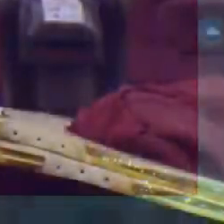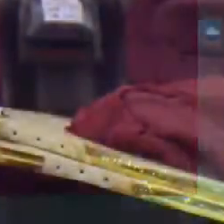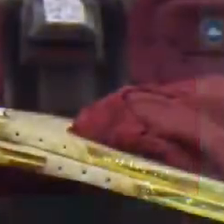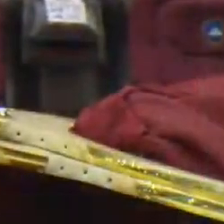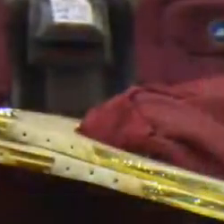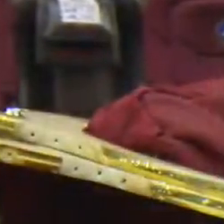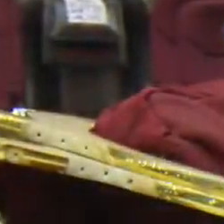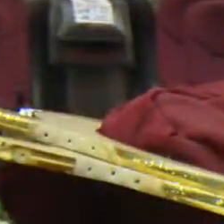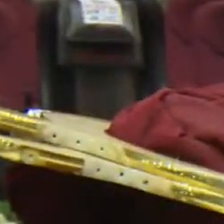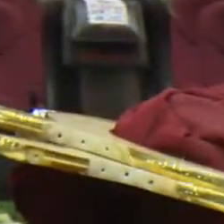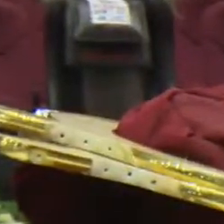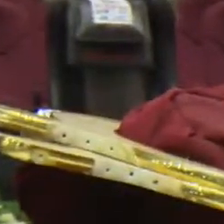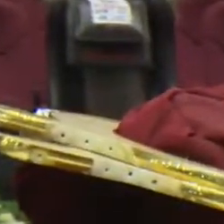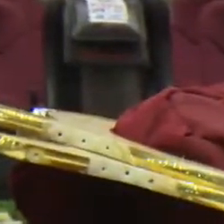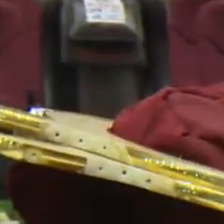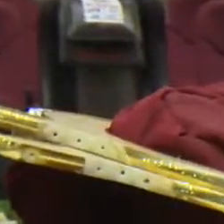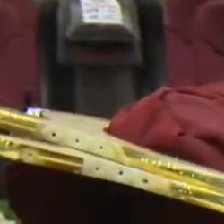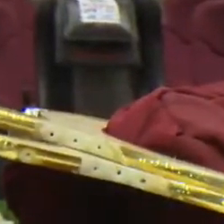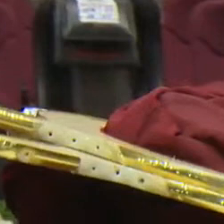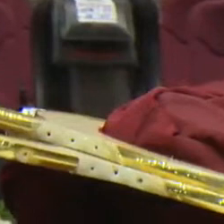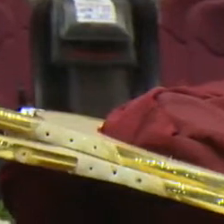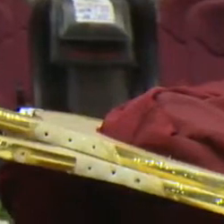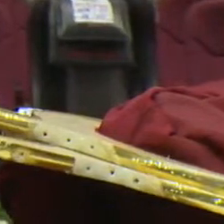Father, we bless your name,